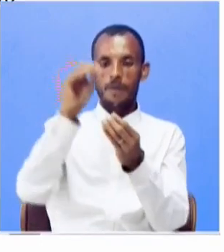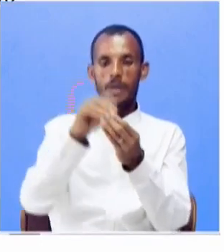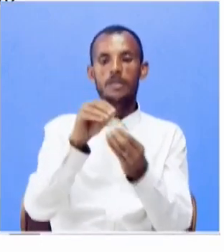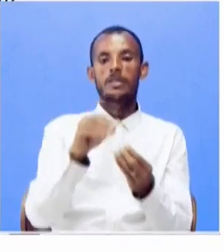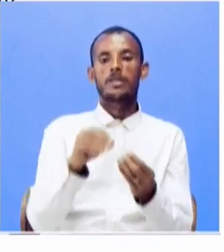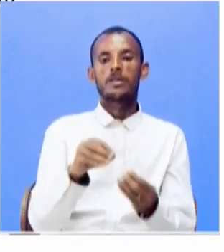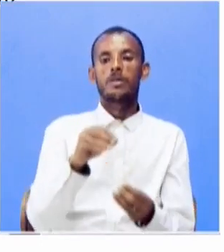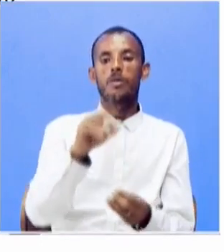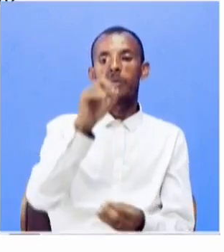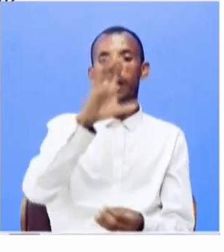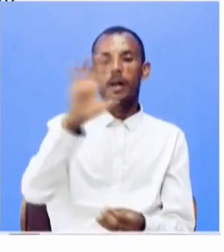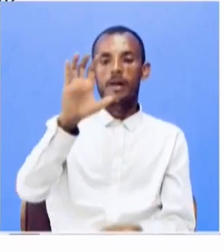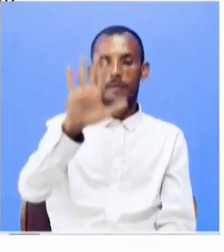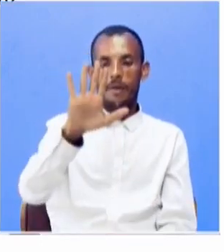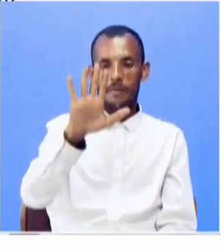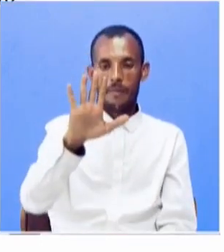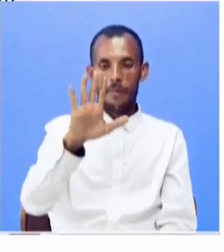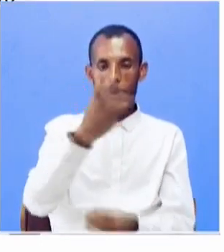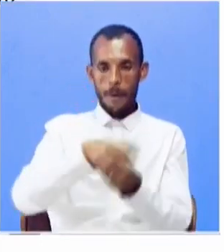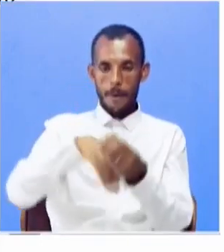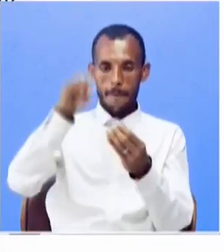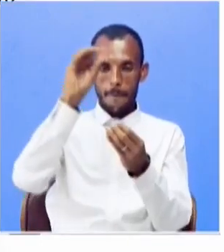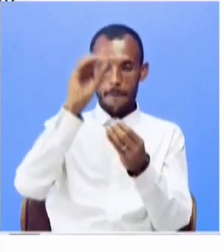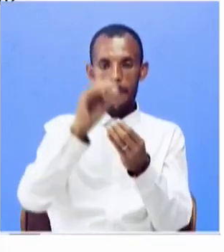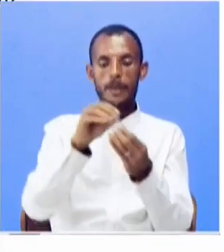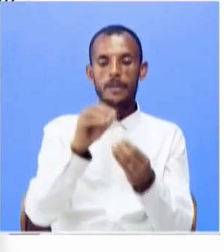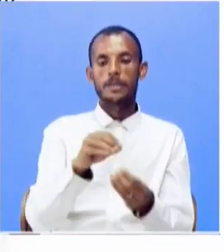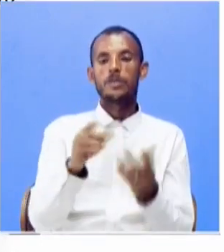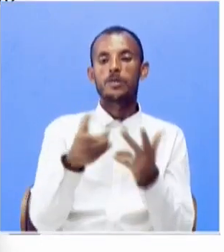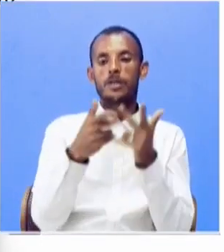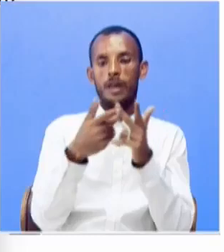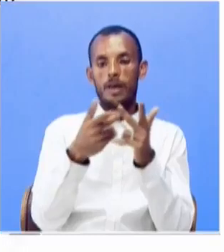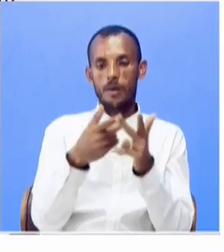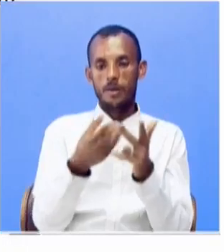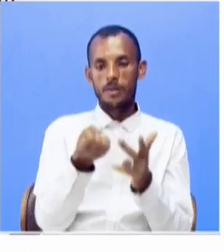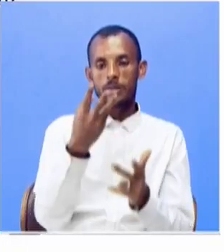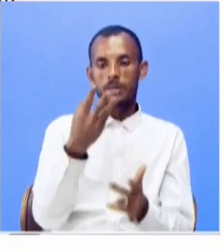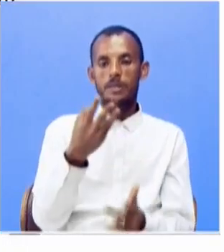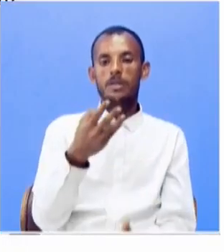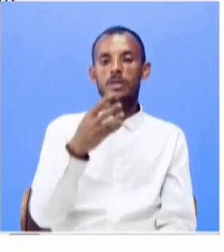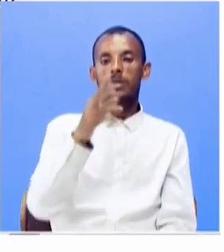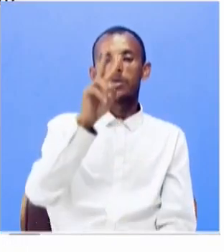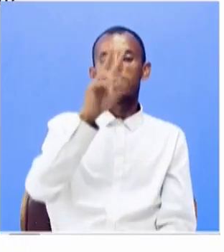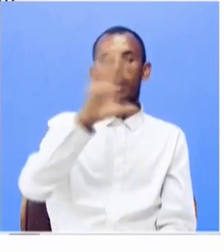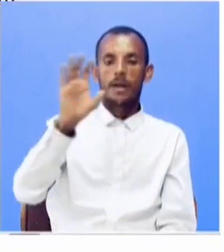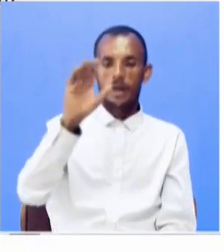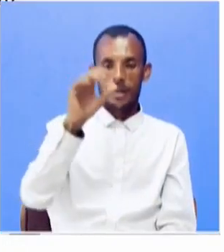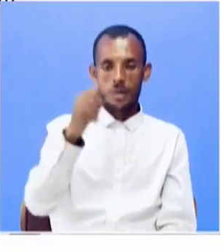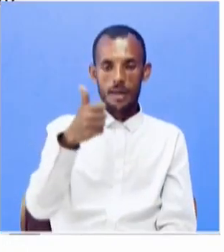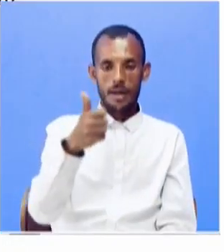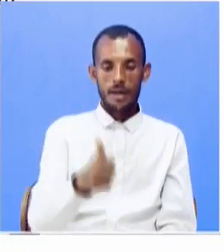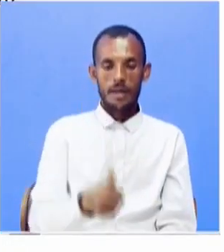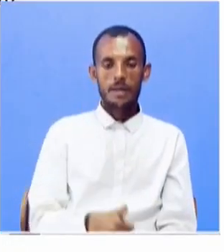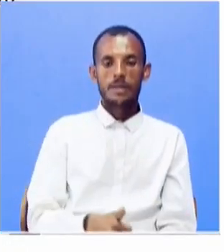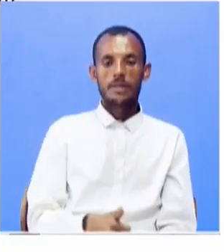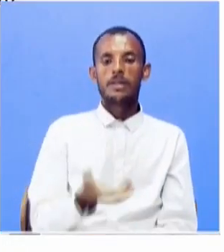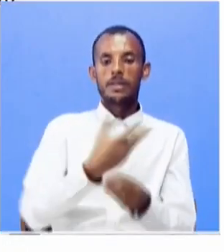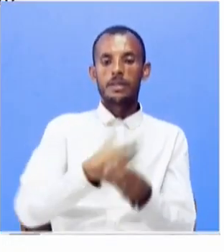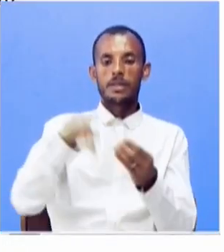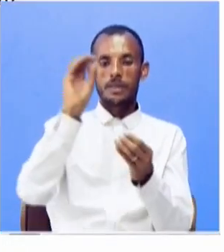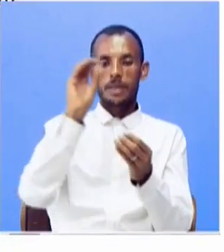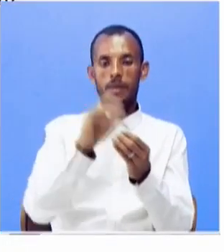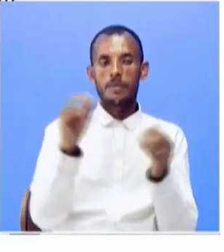interval is 105, plus for third interval is this 210. The sum will